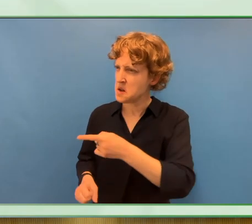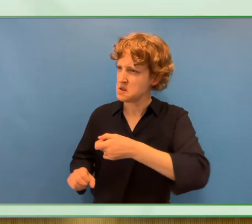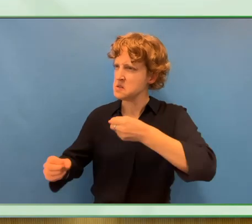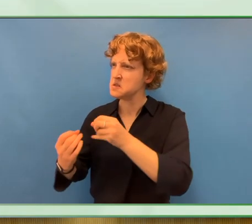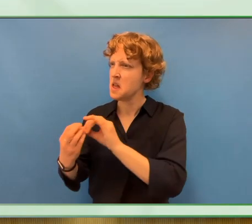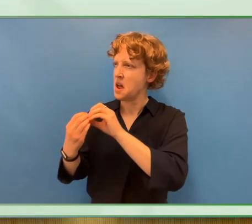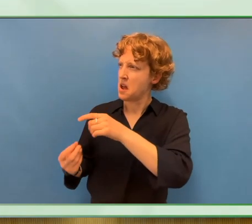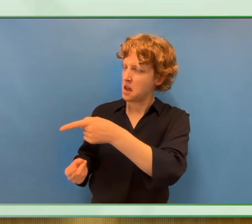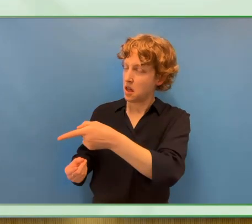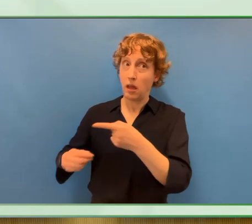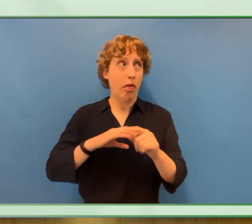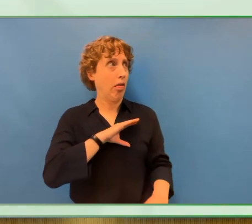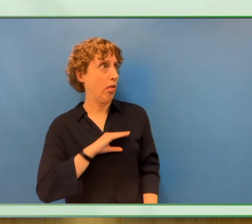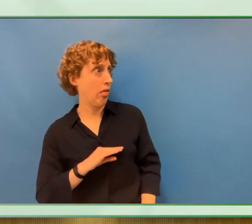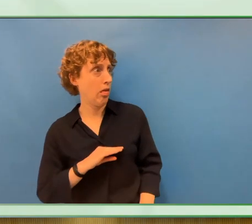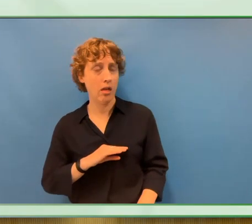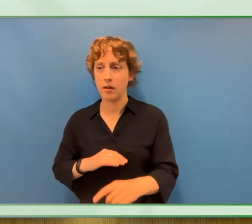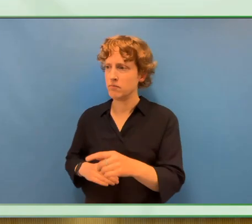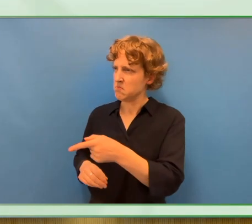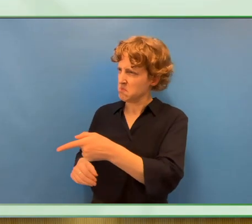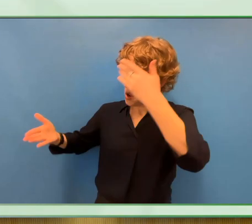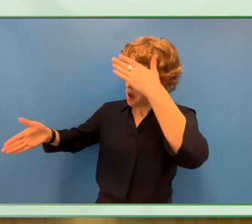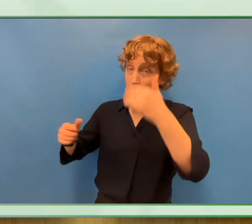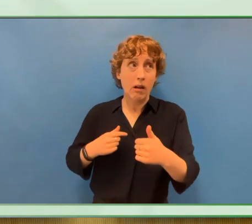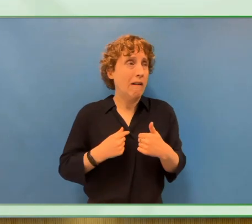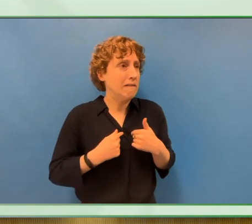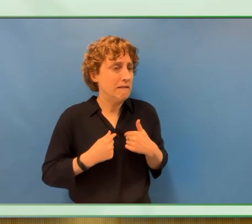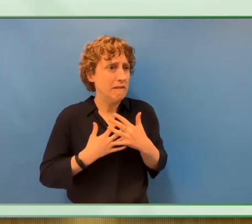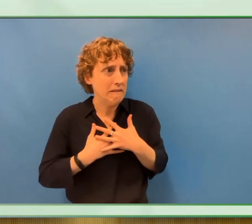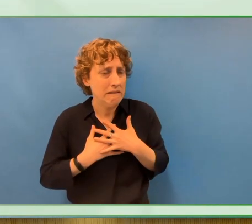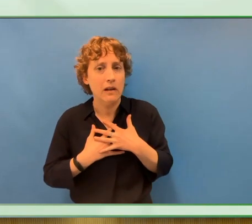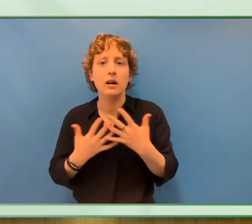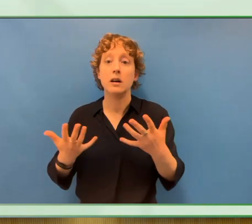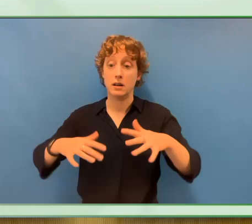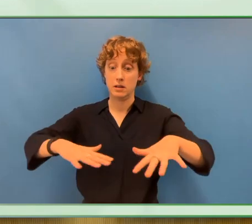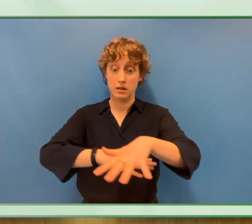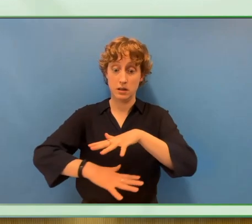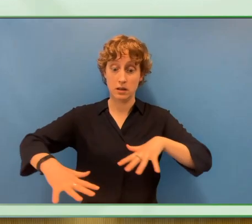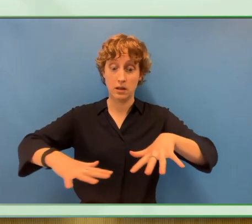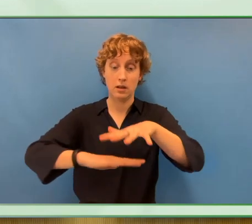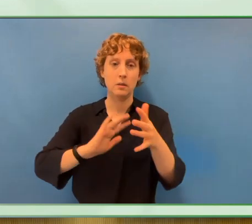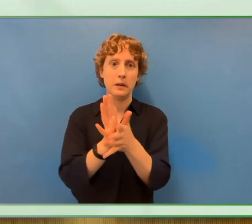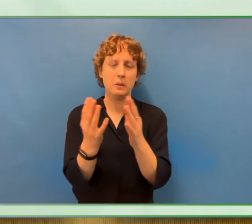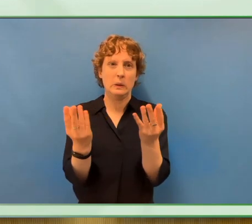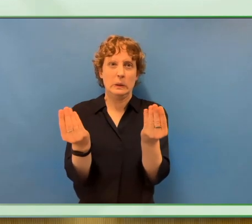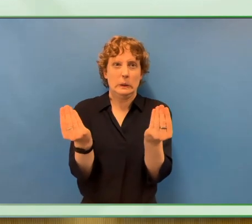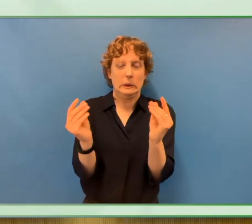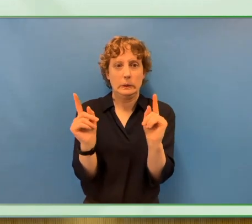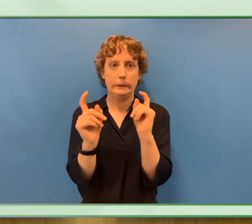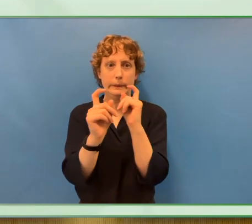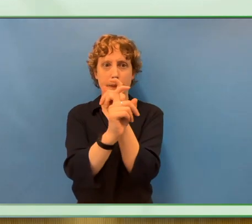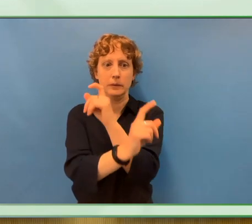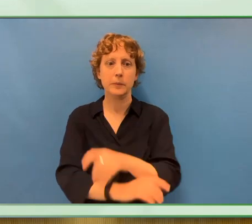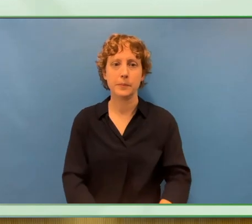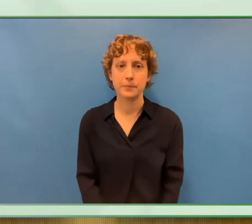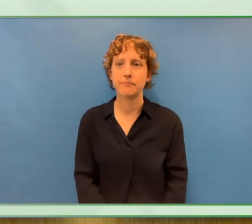already know, it makes everybody's work in this space harder. We have a bit of a time thing here. Christopher, can you